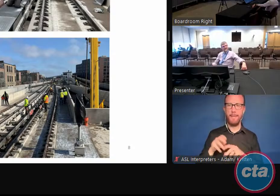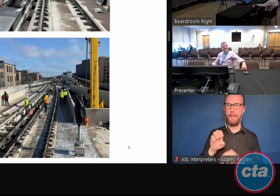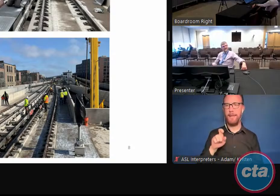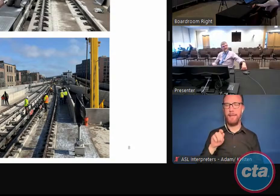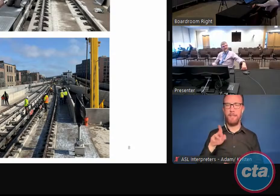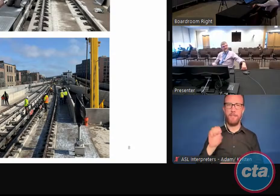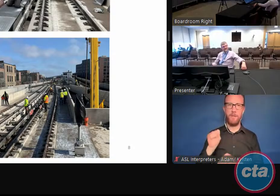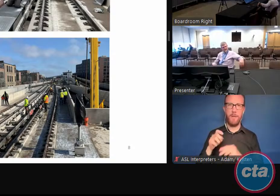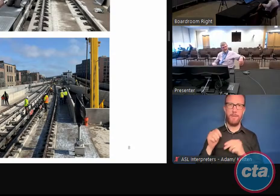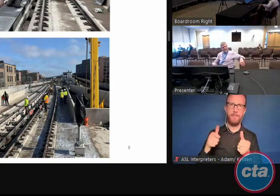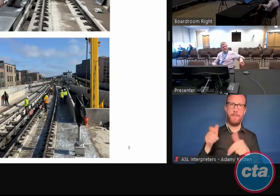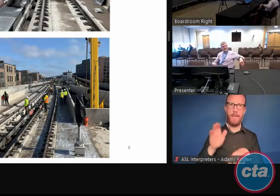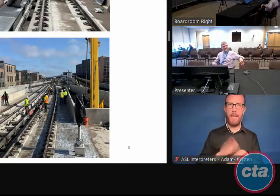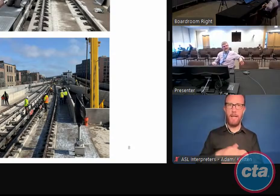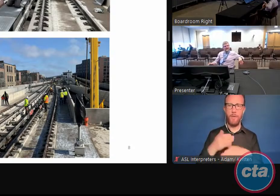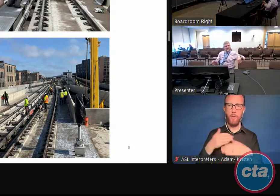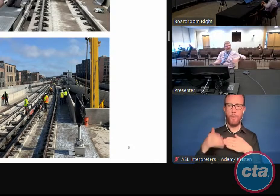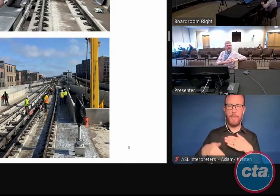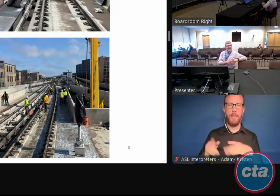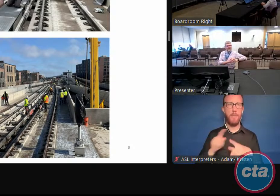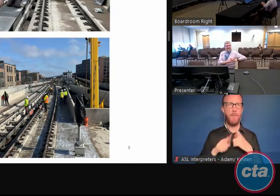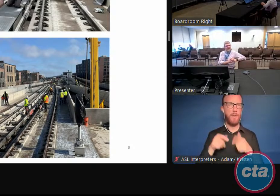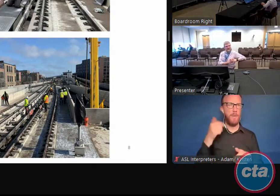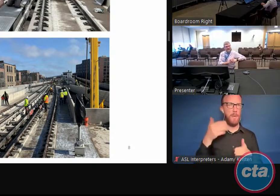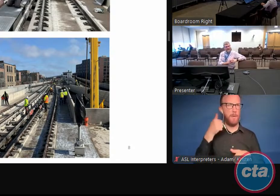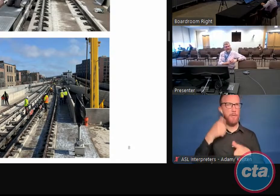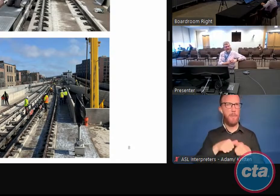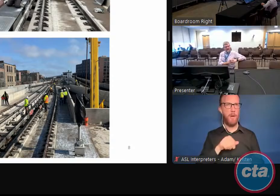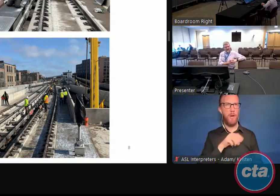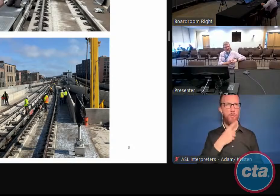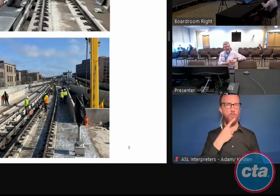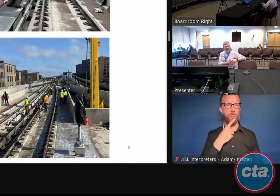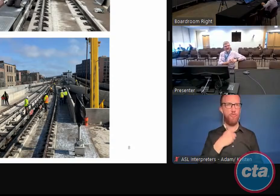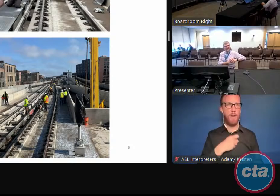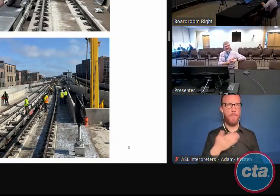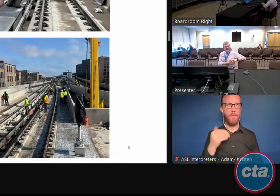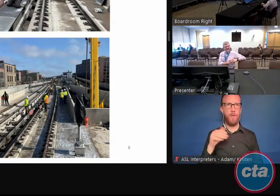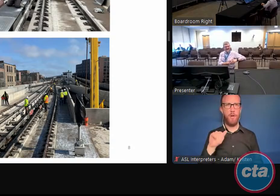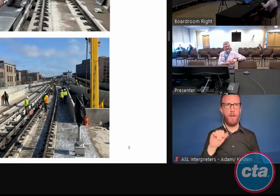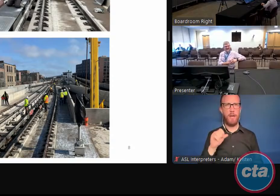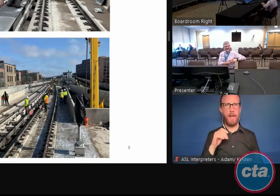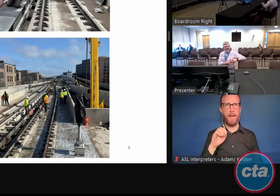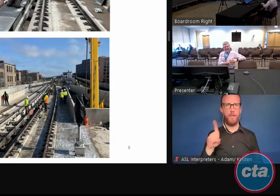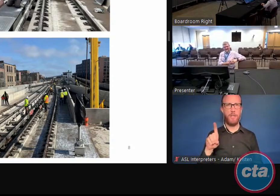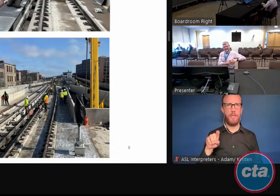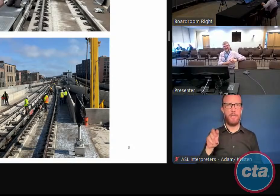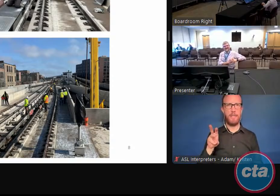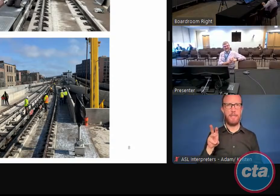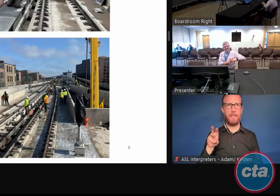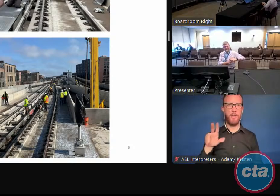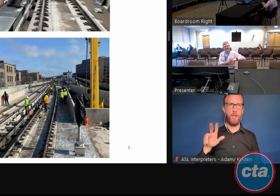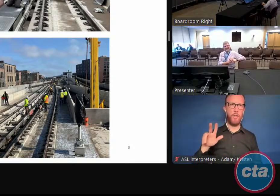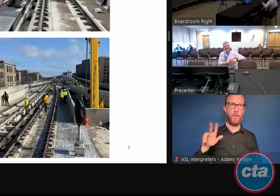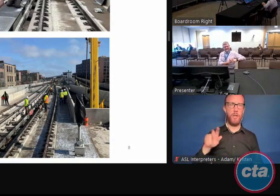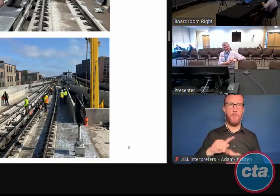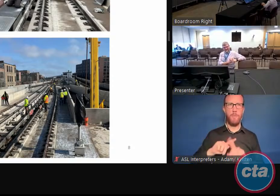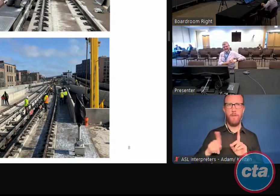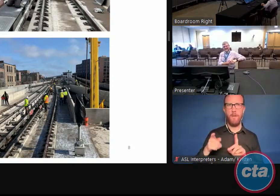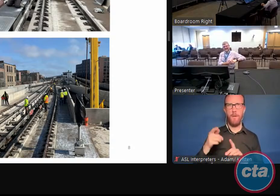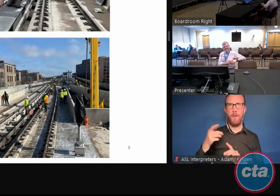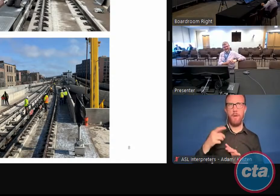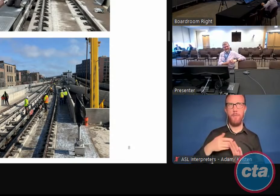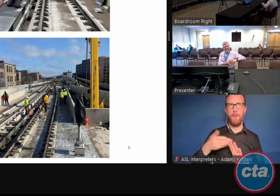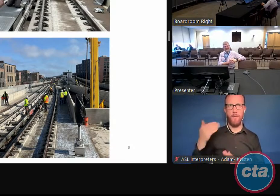if you remember this, but the Red Line has an Ashland the 63rd program Hodar. from the 5,000 when we had the Red Line South